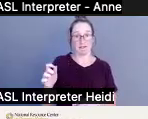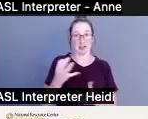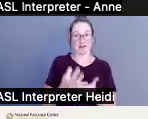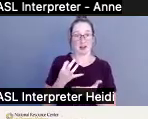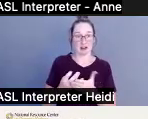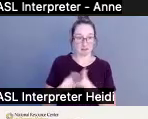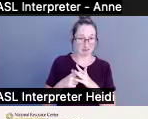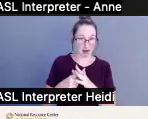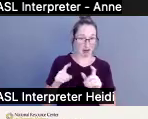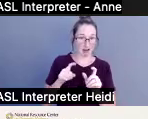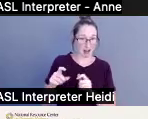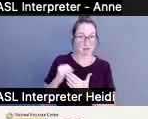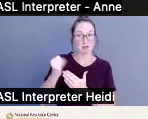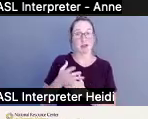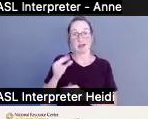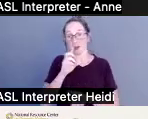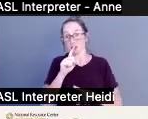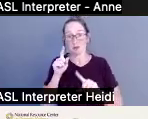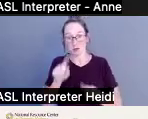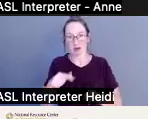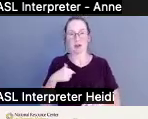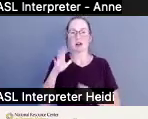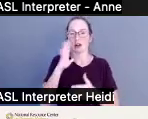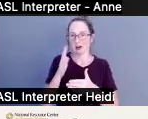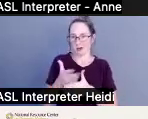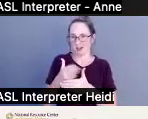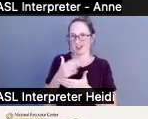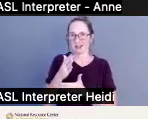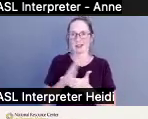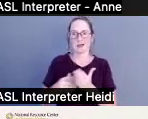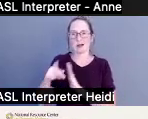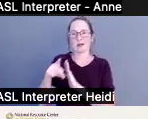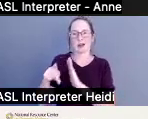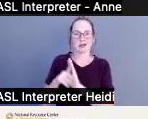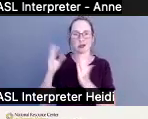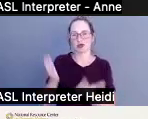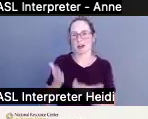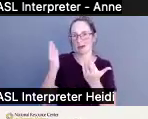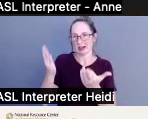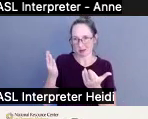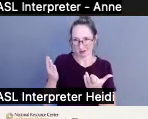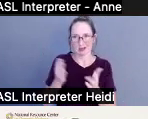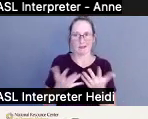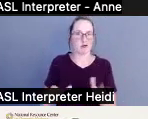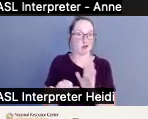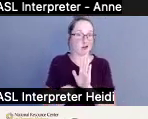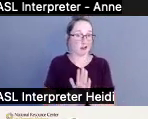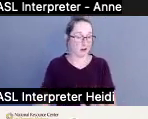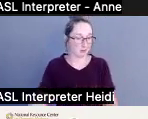project and the report, I'll be sharing some of the policy recommendations that were